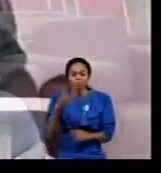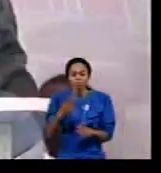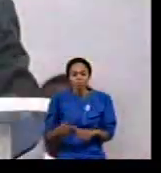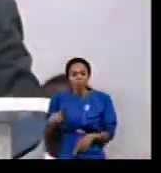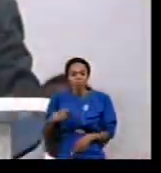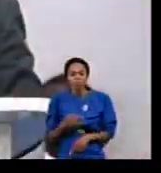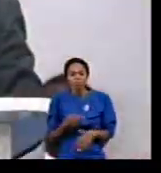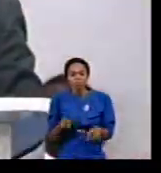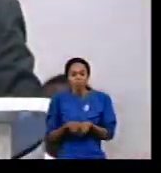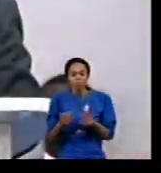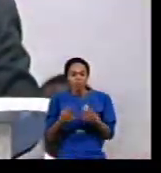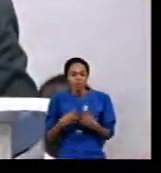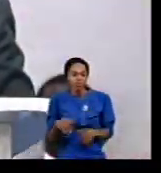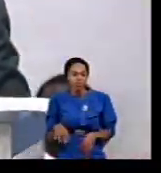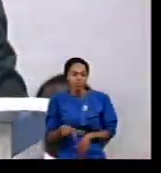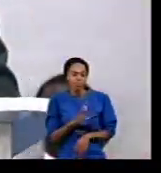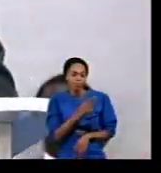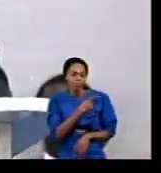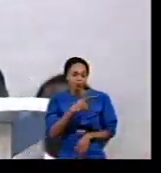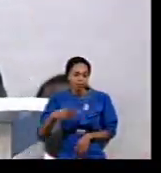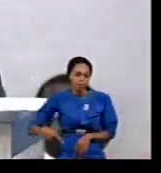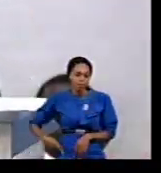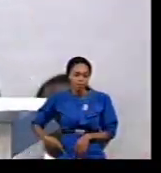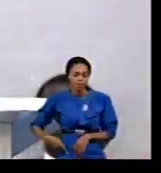royal highness,